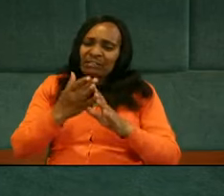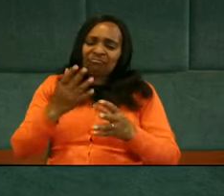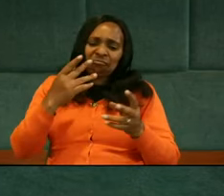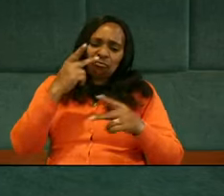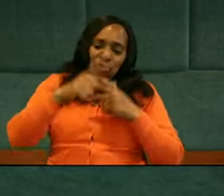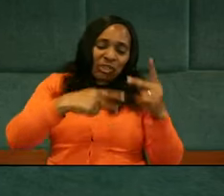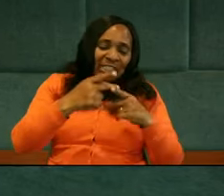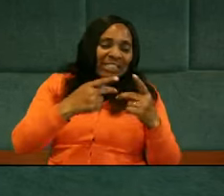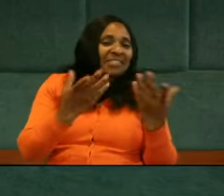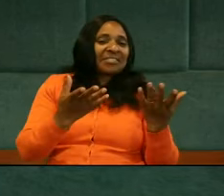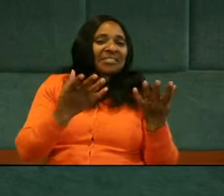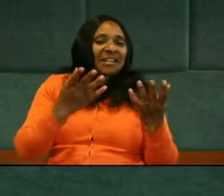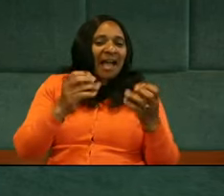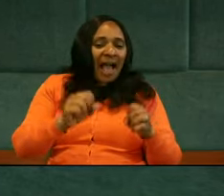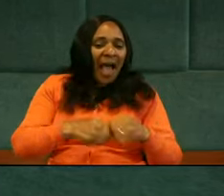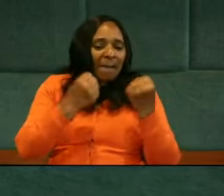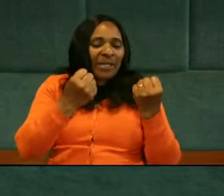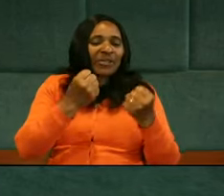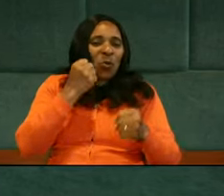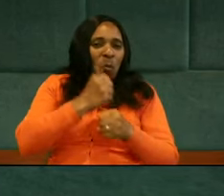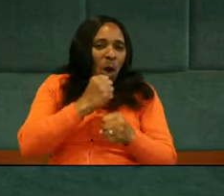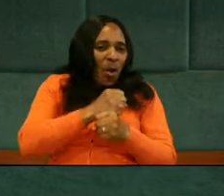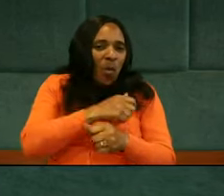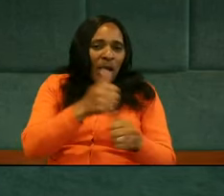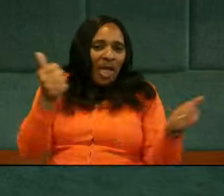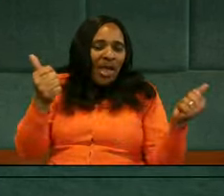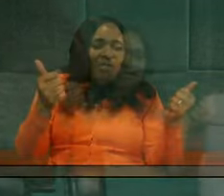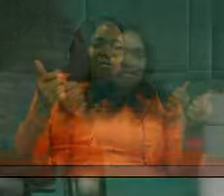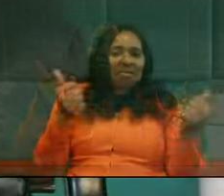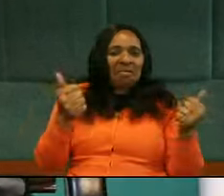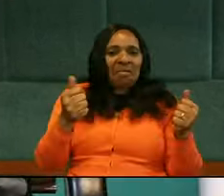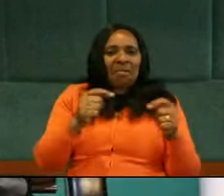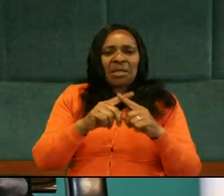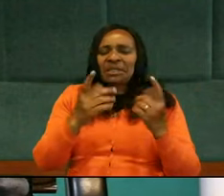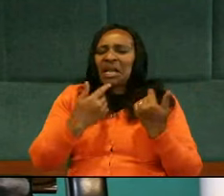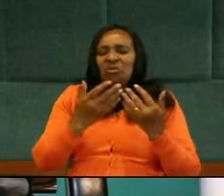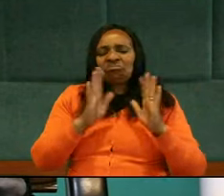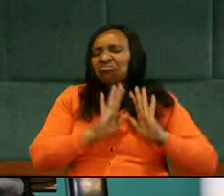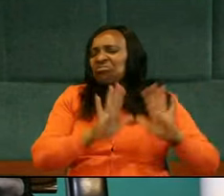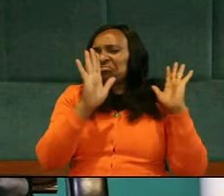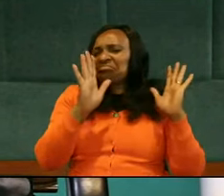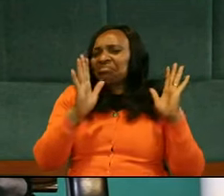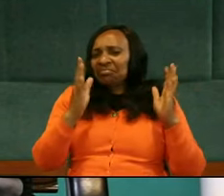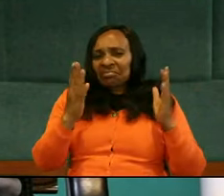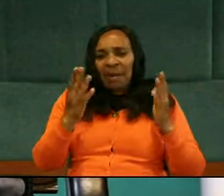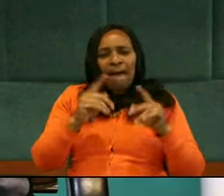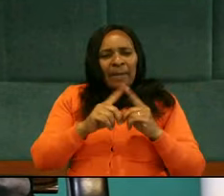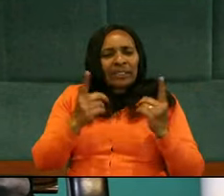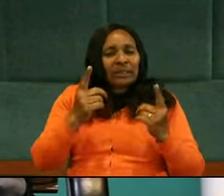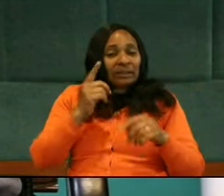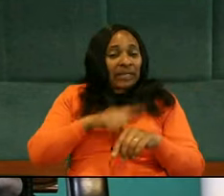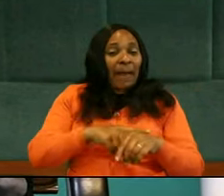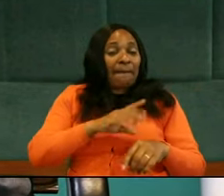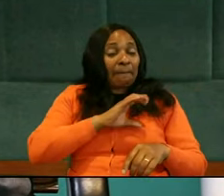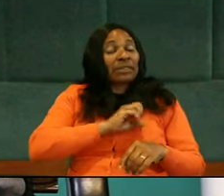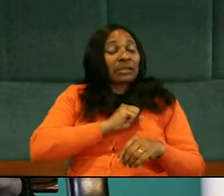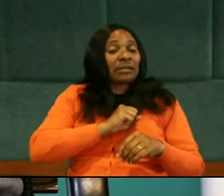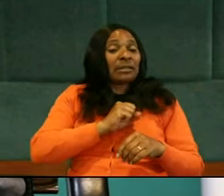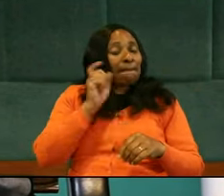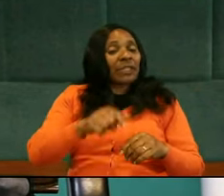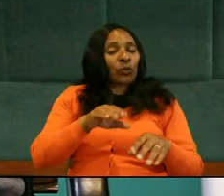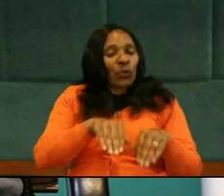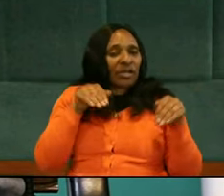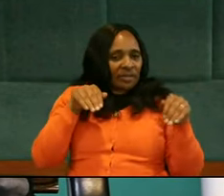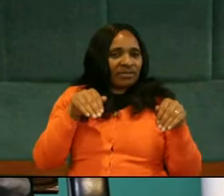process. Uh-huh. But once I see that doesn't work, I totally like leave it alone. All right. Yeah. But when I'm patient, I'm patient. I wait for it.